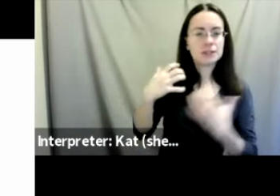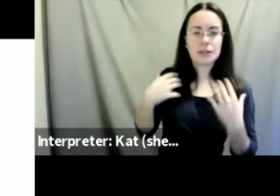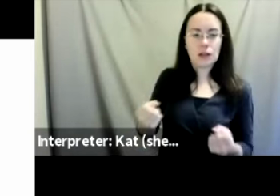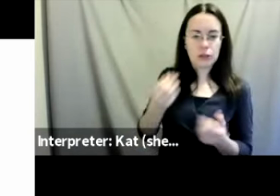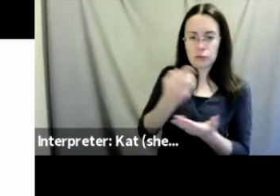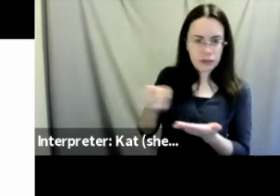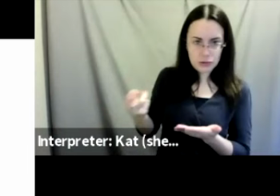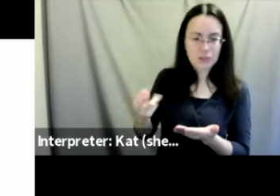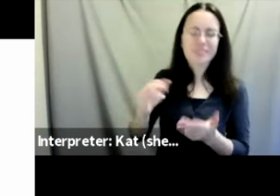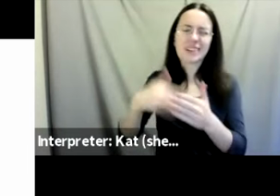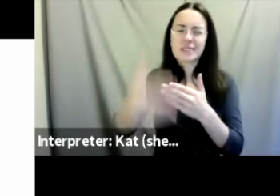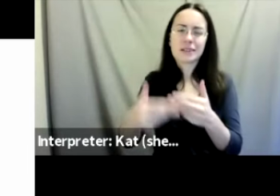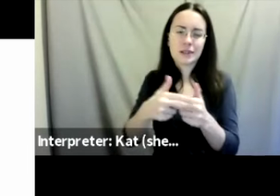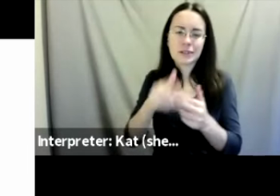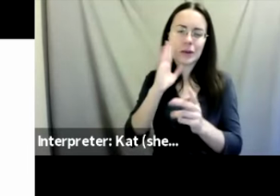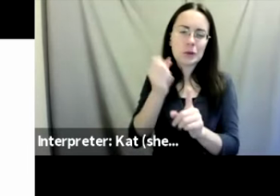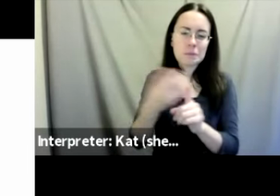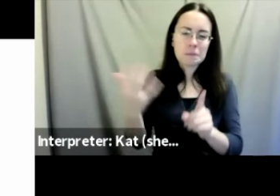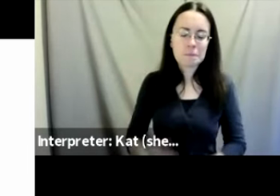next slide.